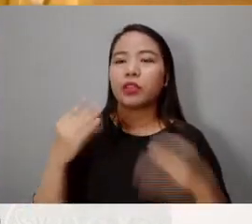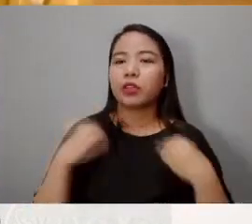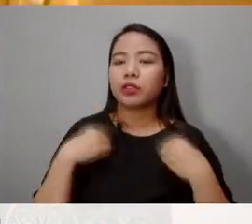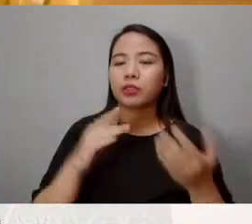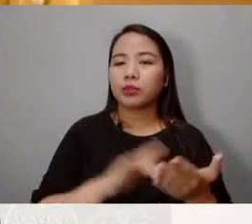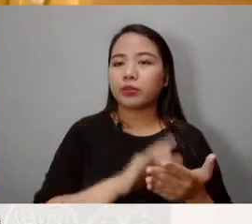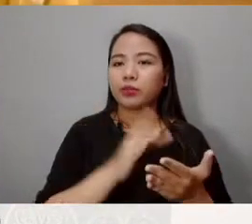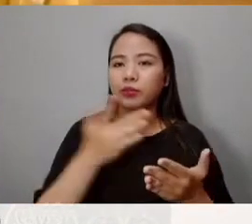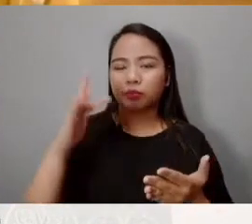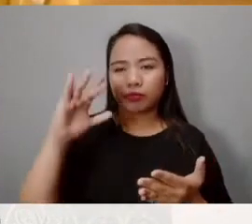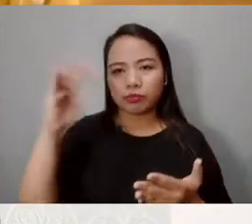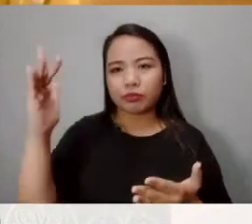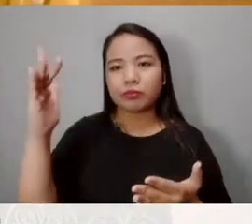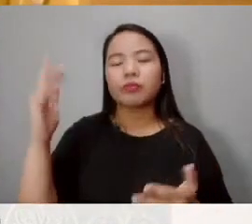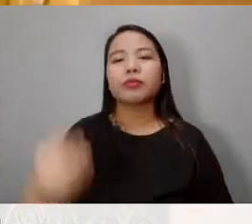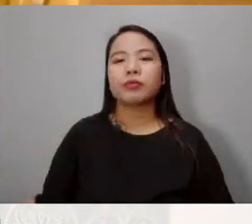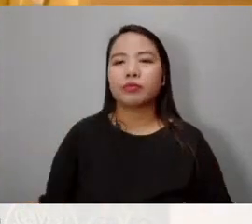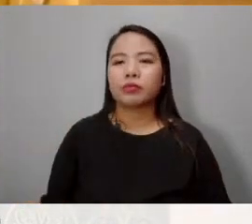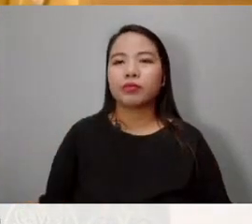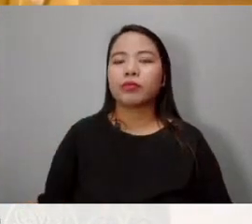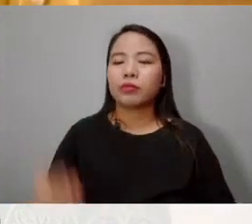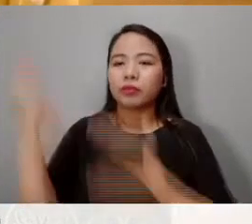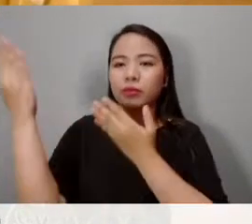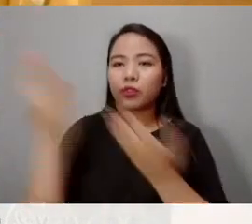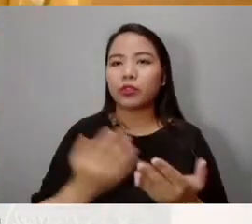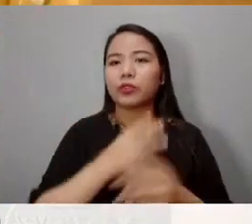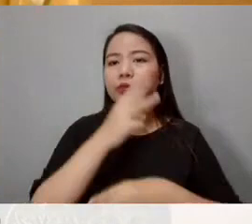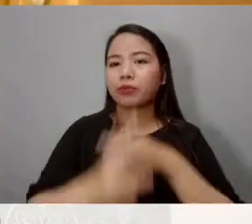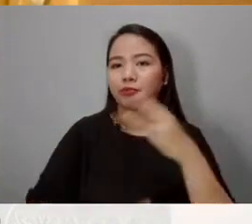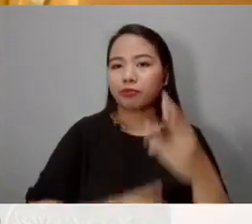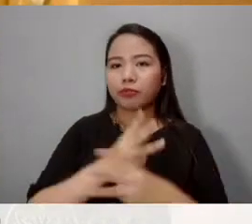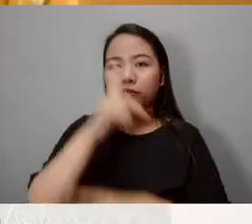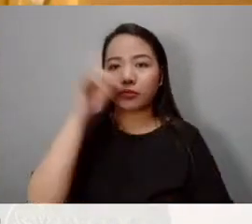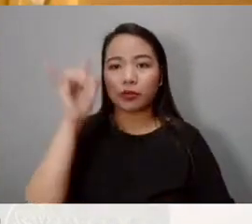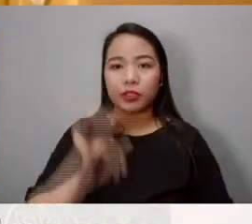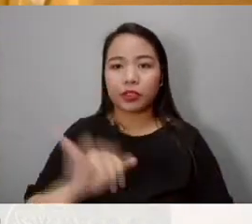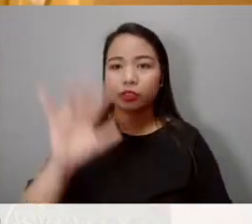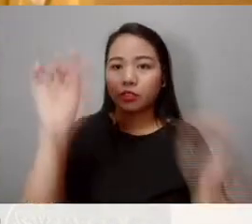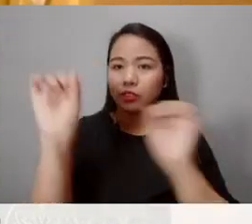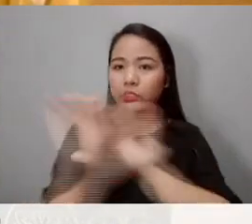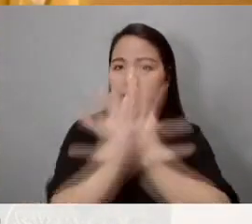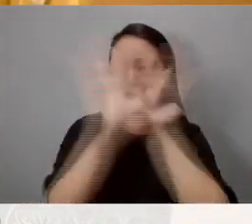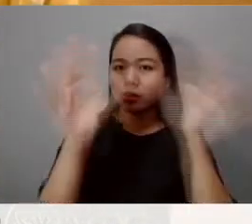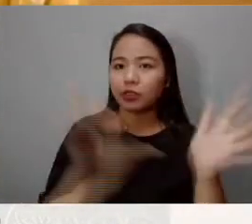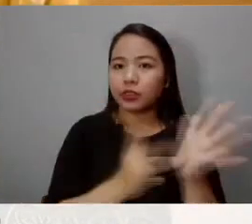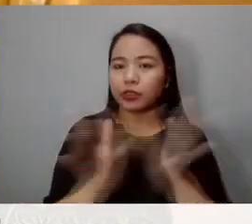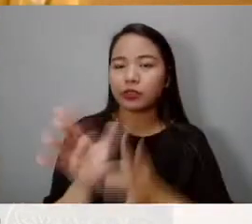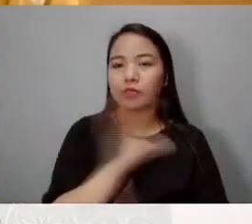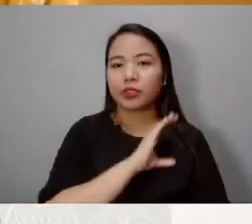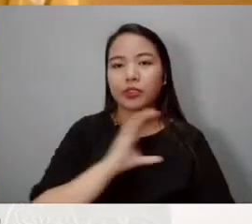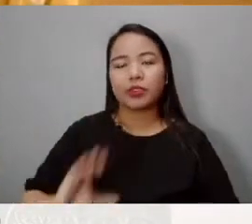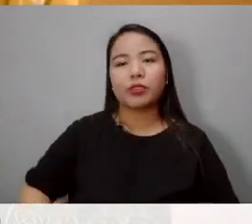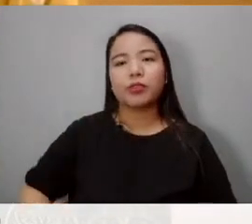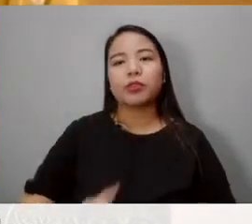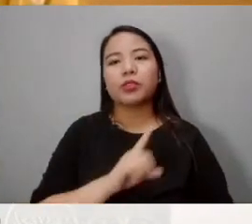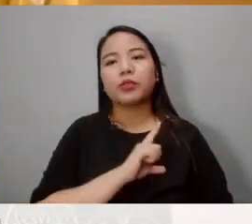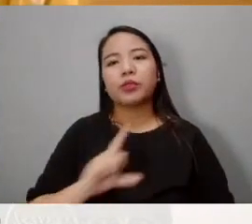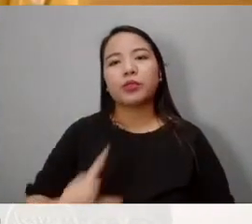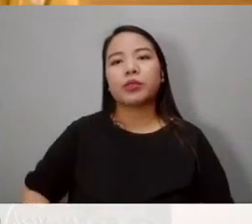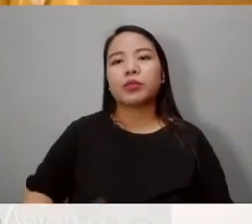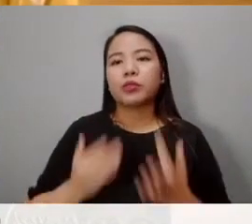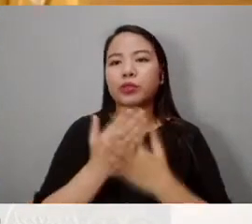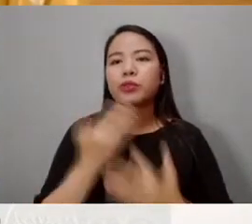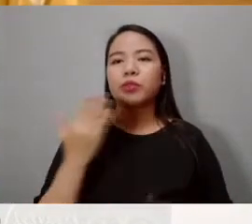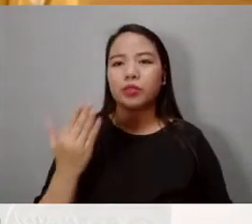brought forth into the world the eternal light, Jesus Christ our Lord. Through him the angels praise